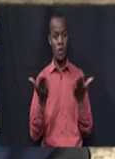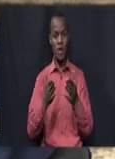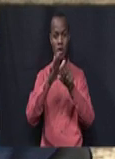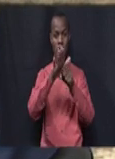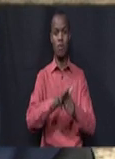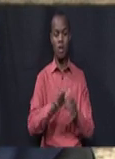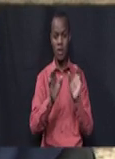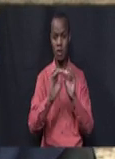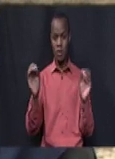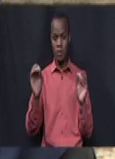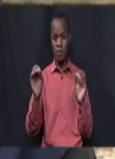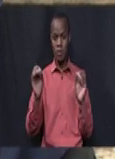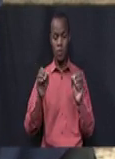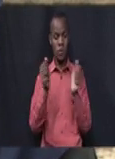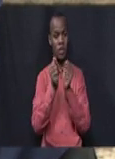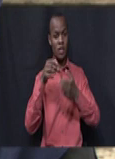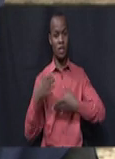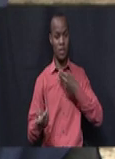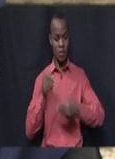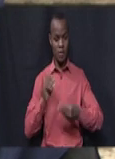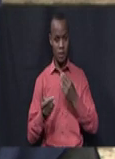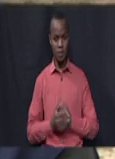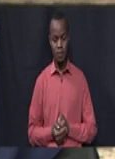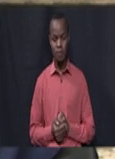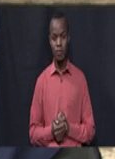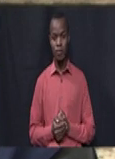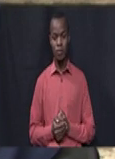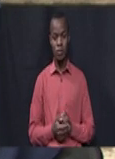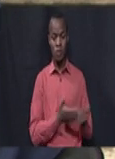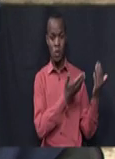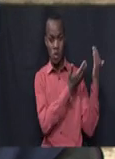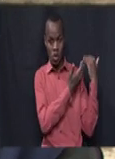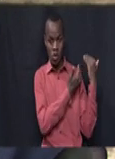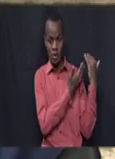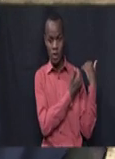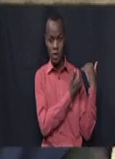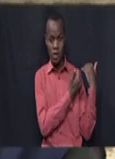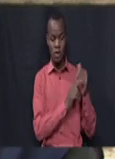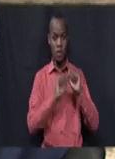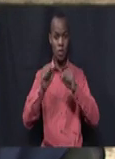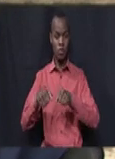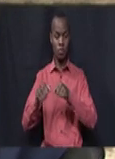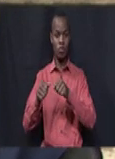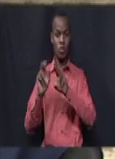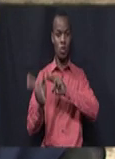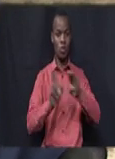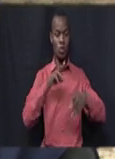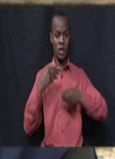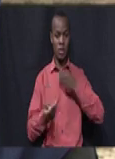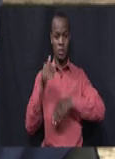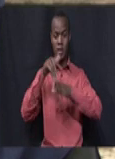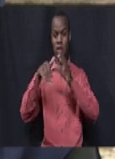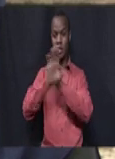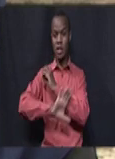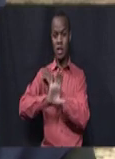because of disability, Ours is hopefully to normalize disability in this country and